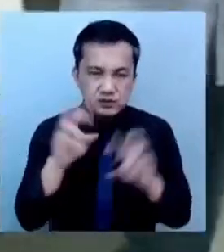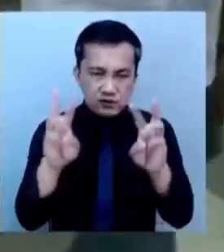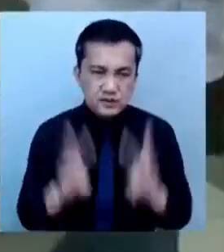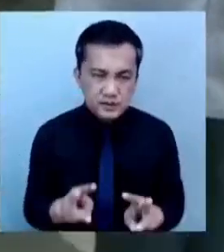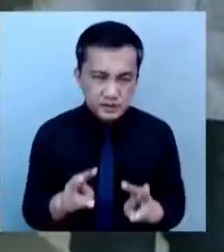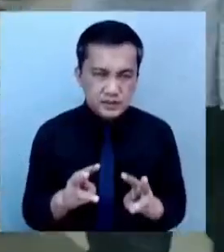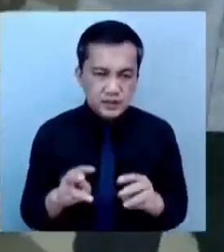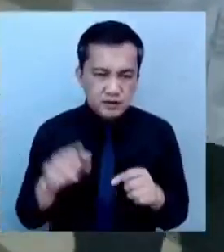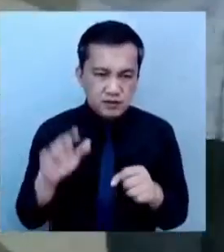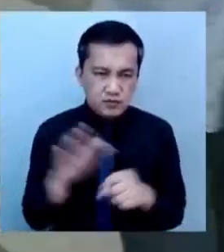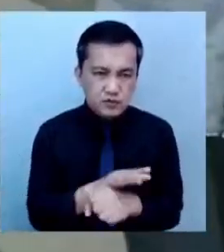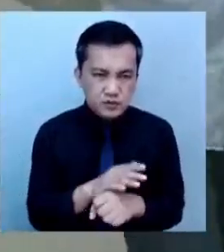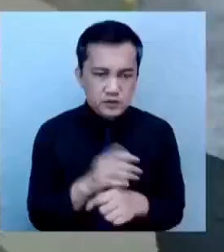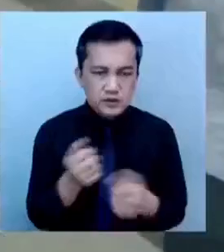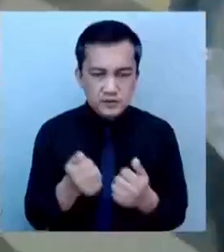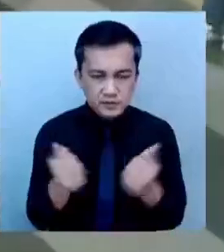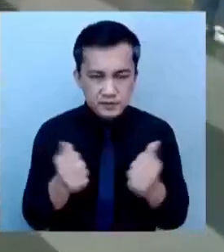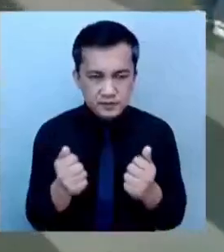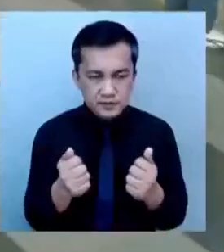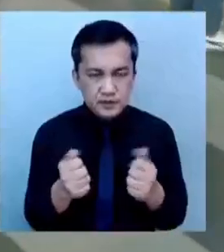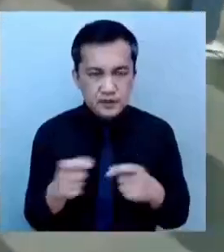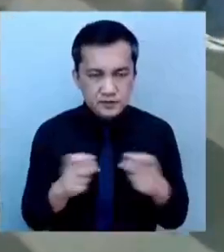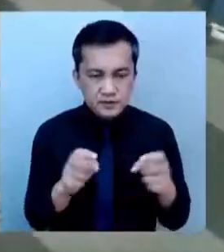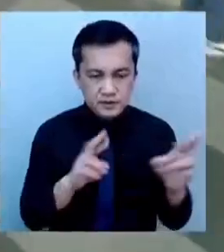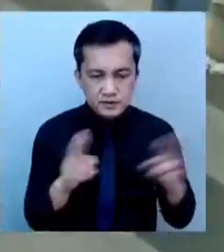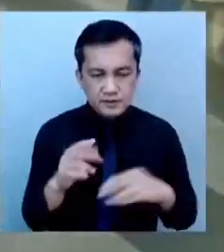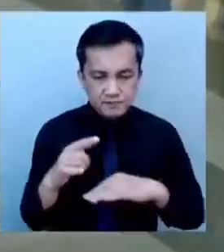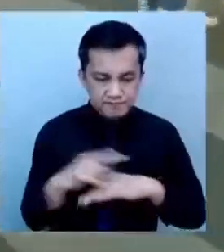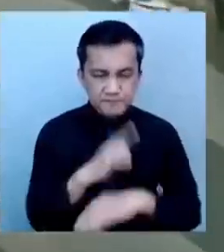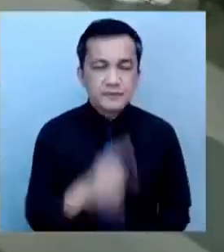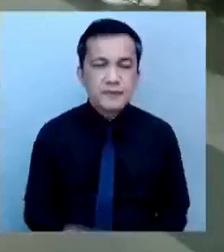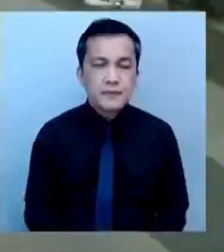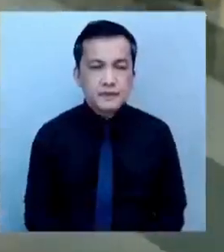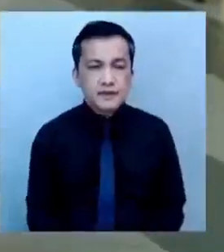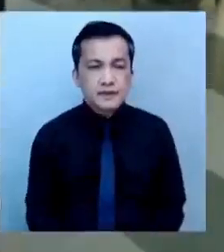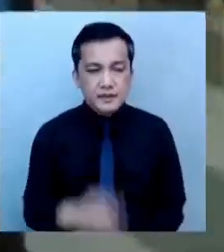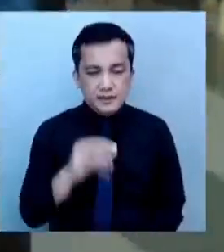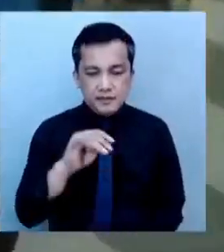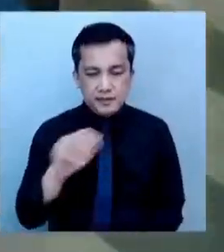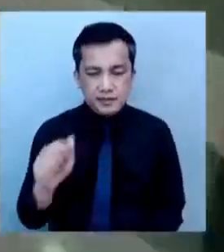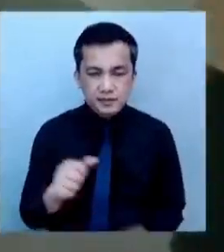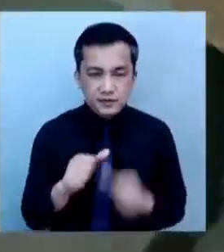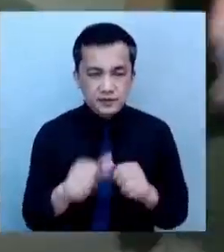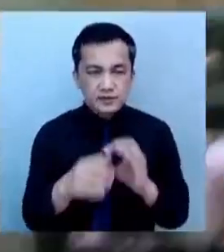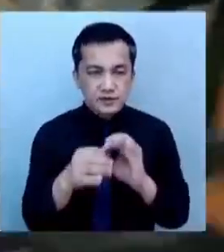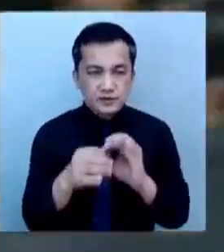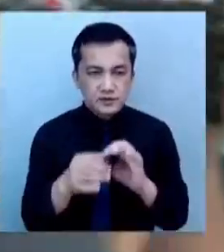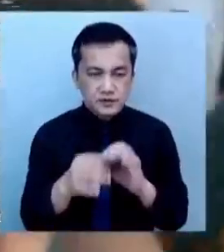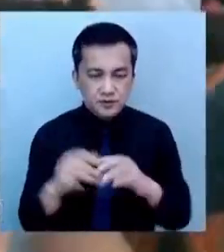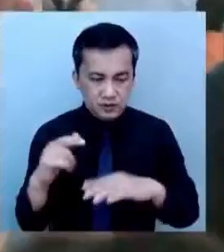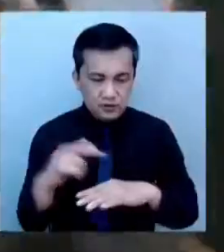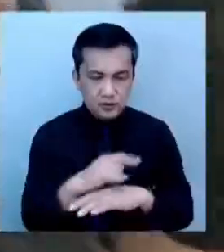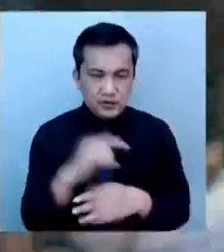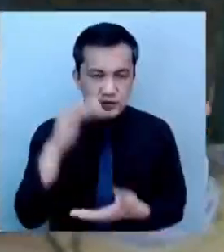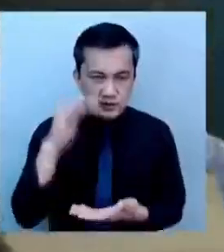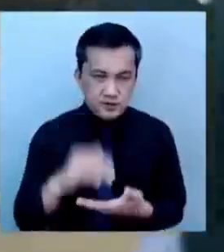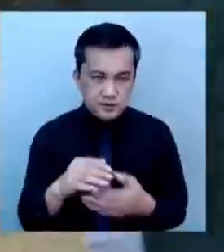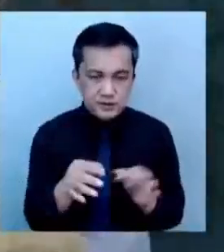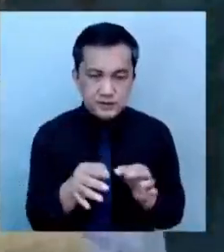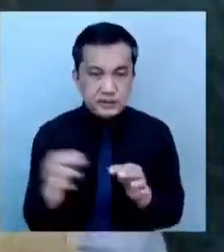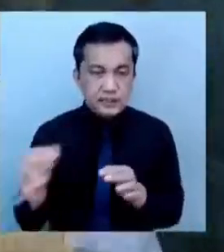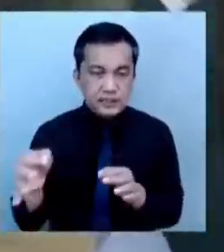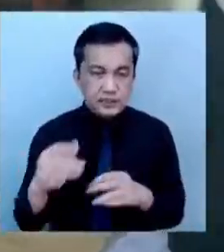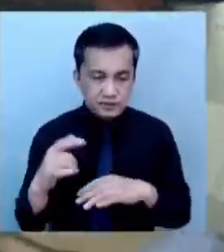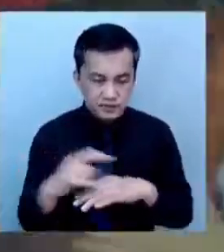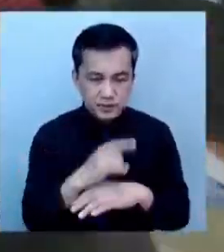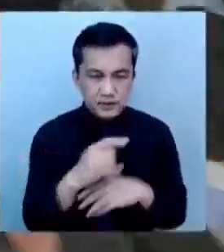and operational readiness of aircraft. But MIA continues to coordinate with airlines to reduce delayed flights as we